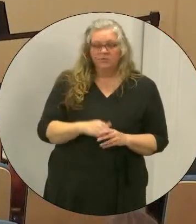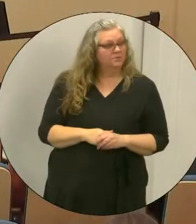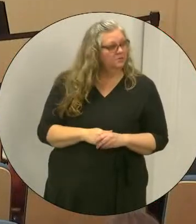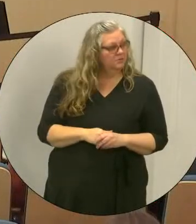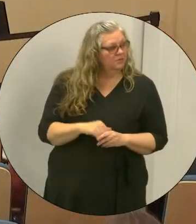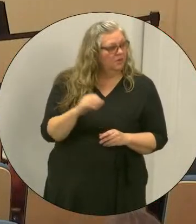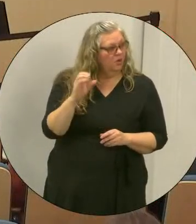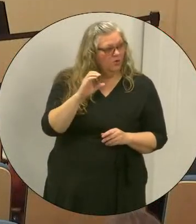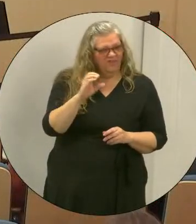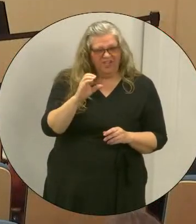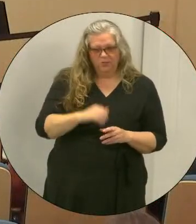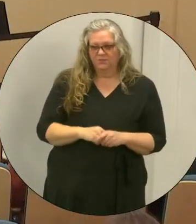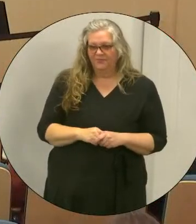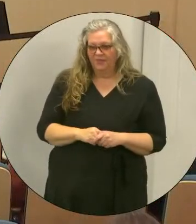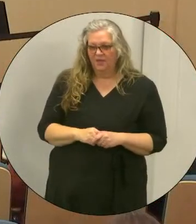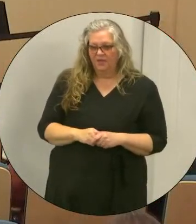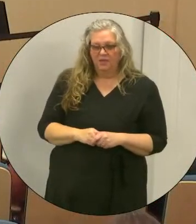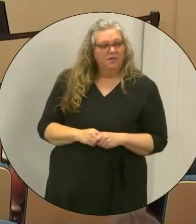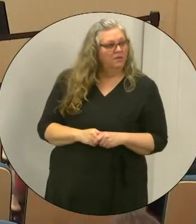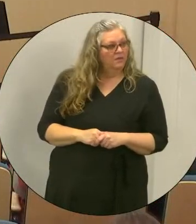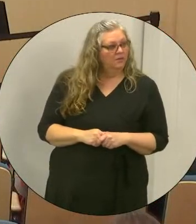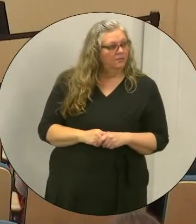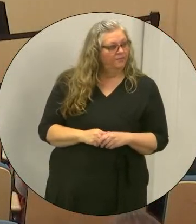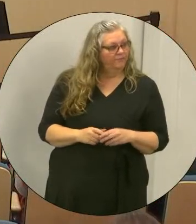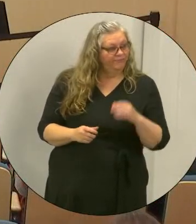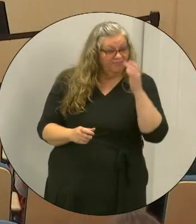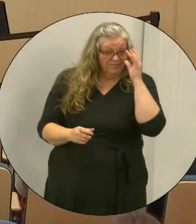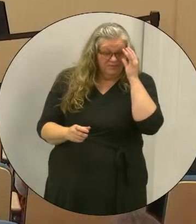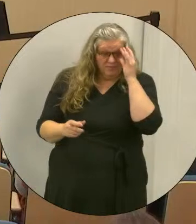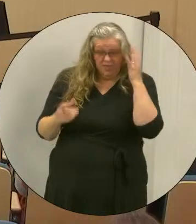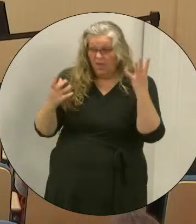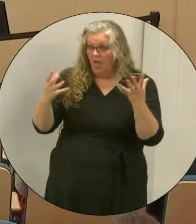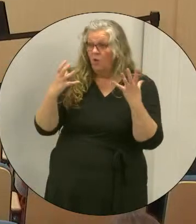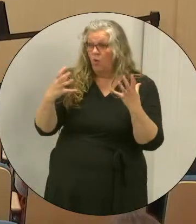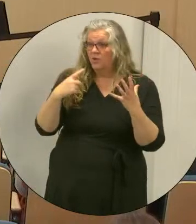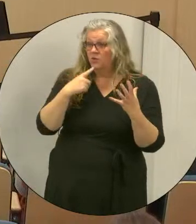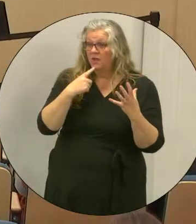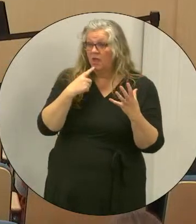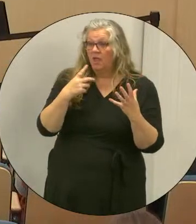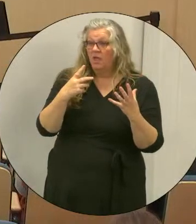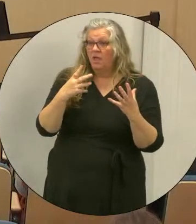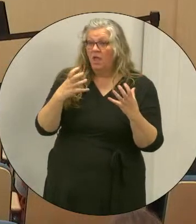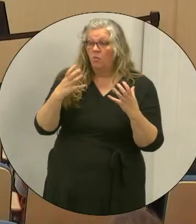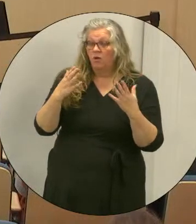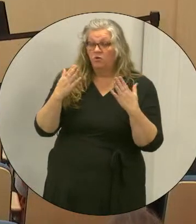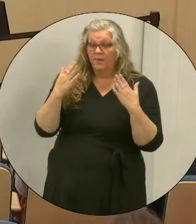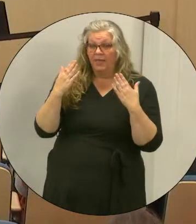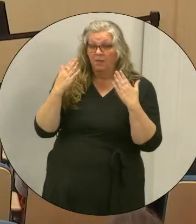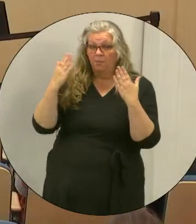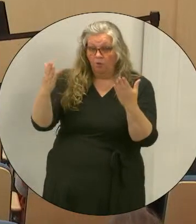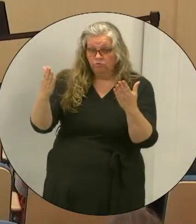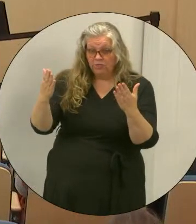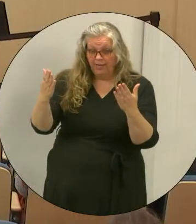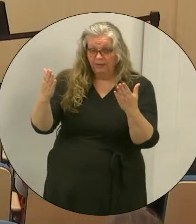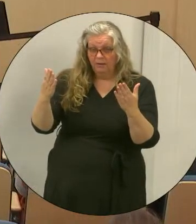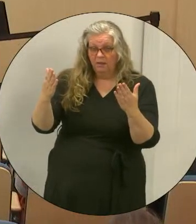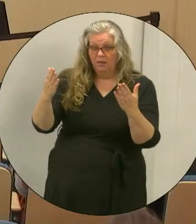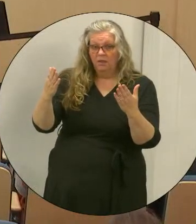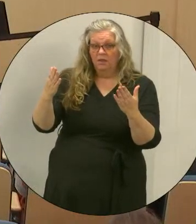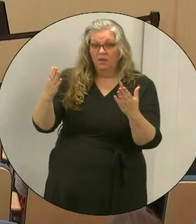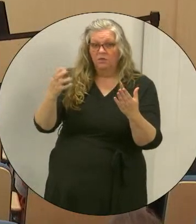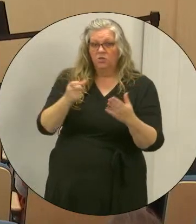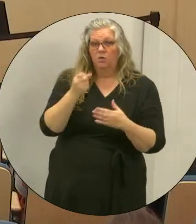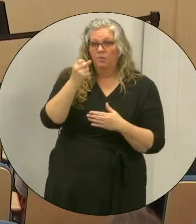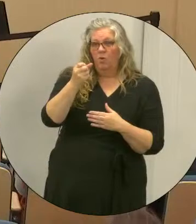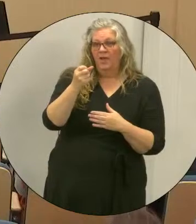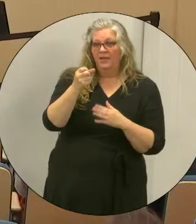you, Madam President. At this time, I would like to state that I would like to make a motion to appoint